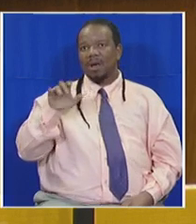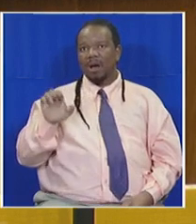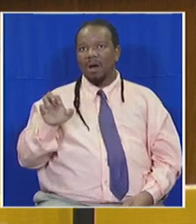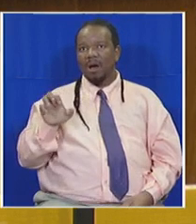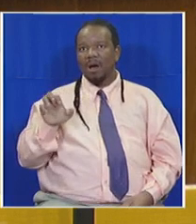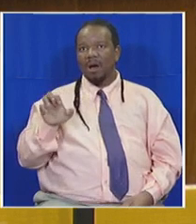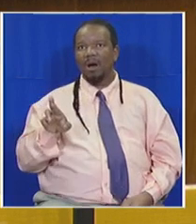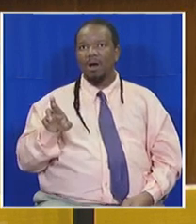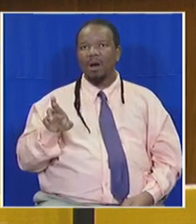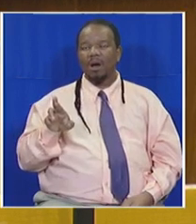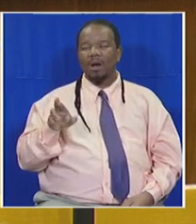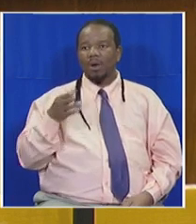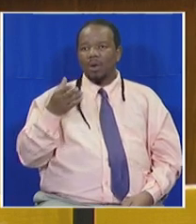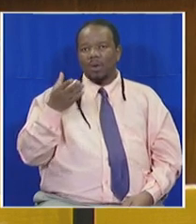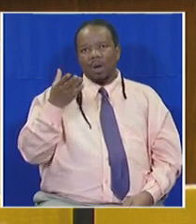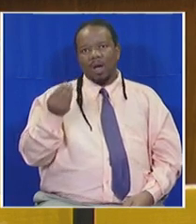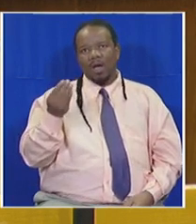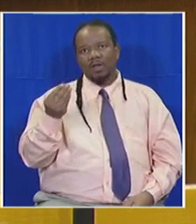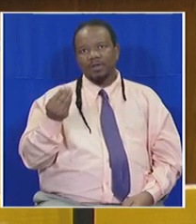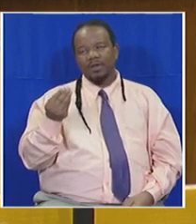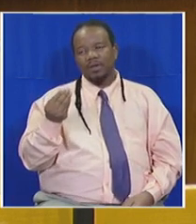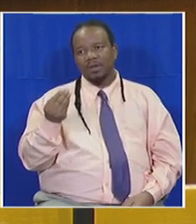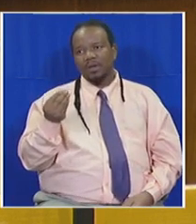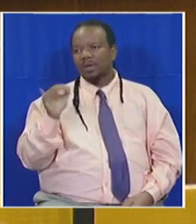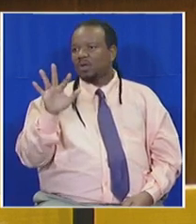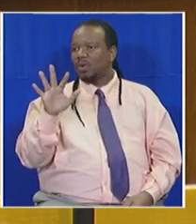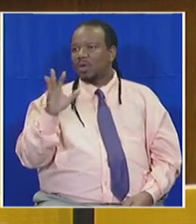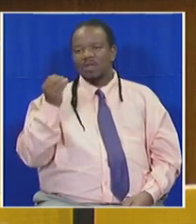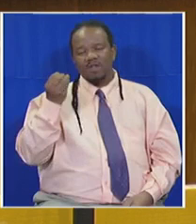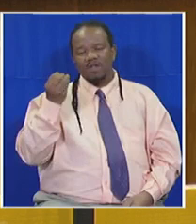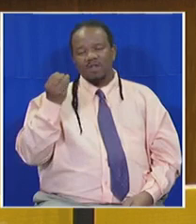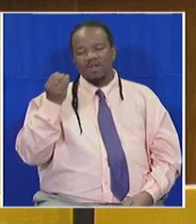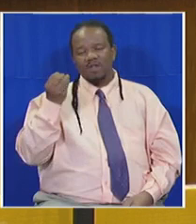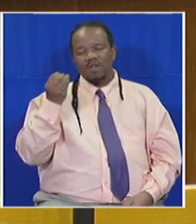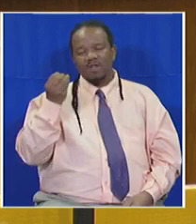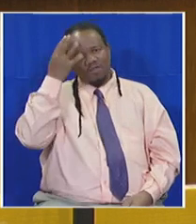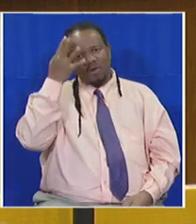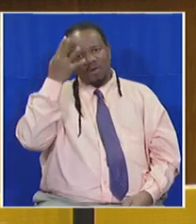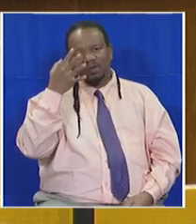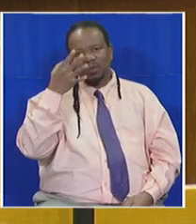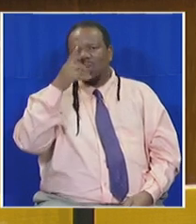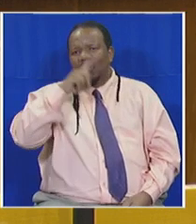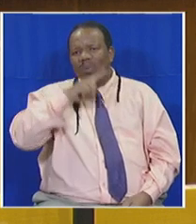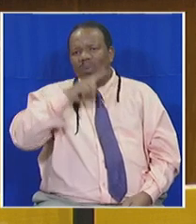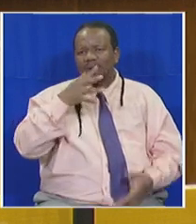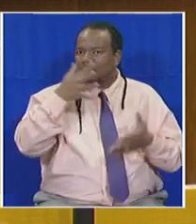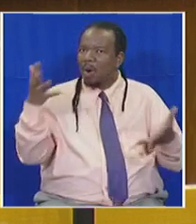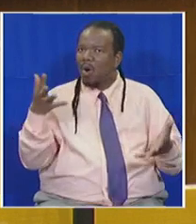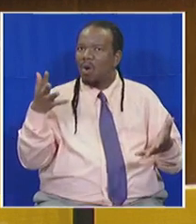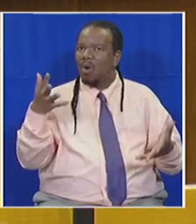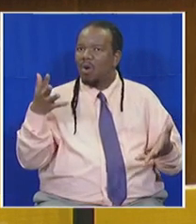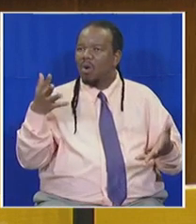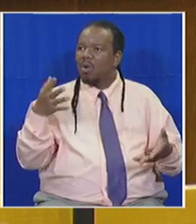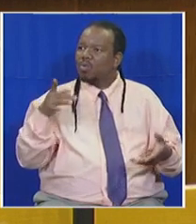there was a lot of mayhem and distortion in your submission because you lied. You are literally